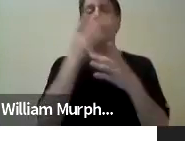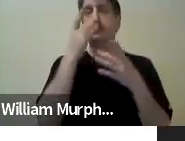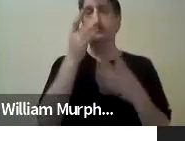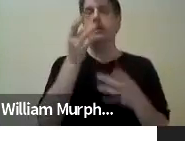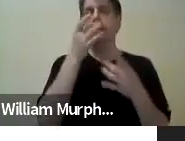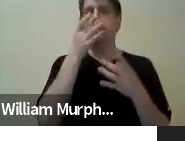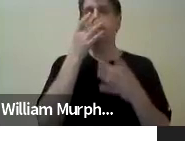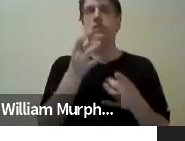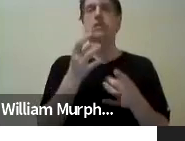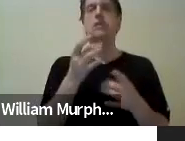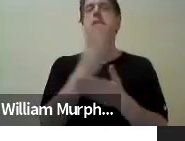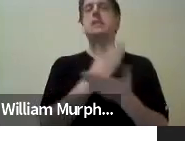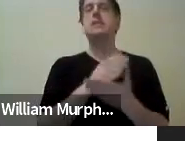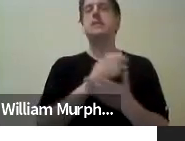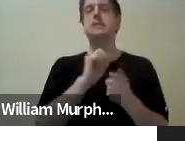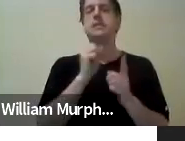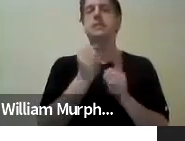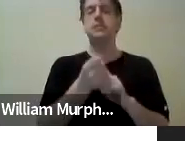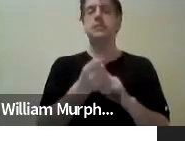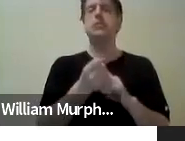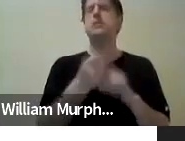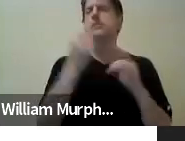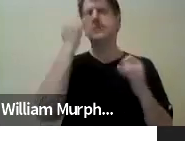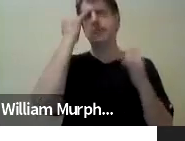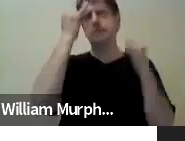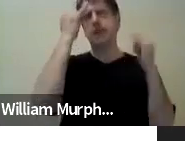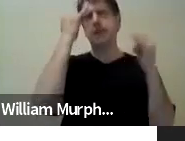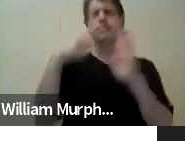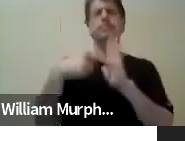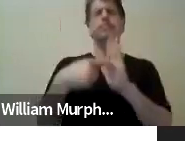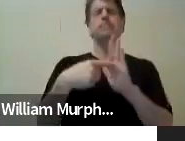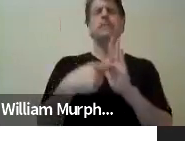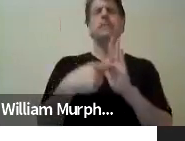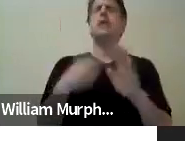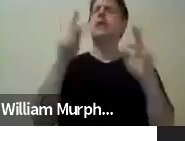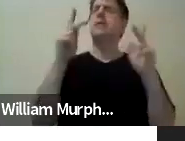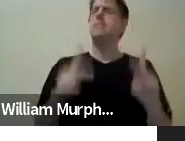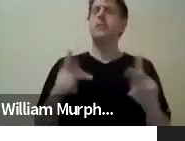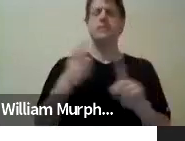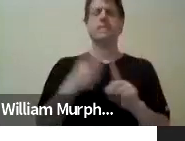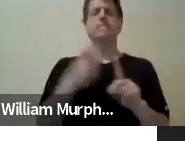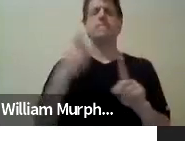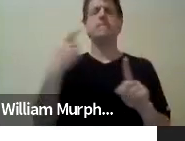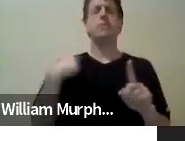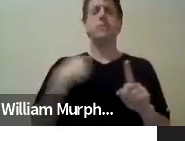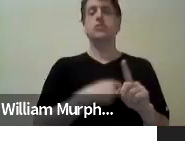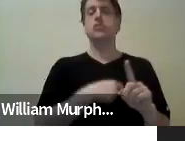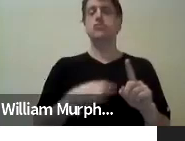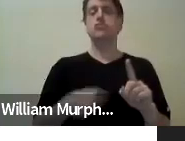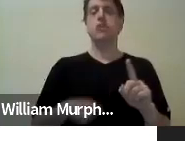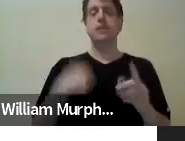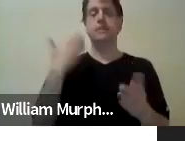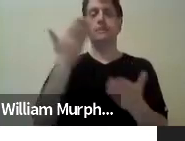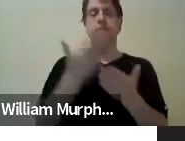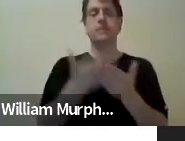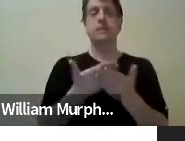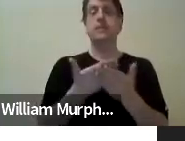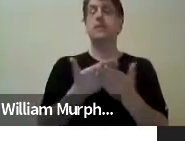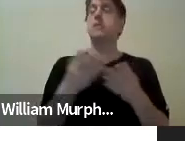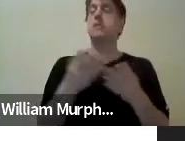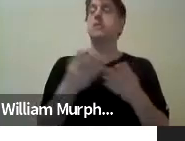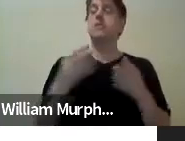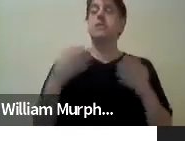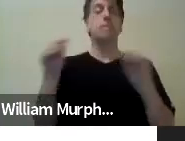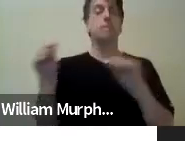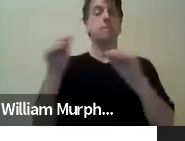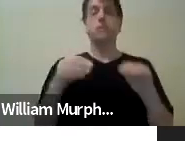if there were a situation, let's imagine that a person of Chinese descent came to move to Pittsburgh and was looking